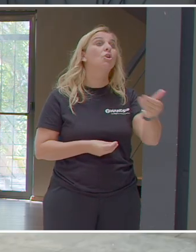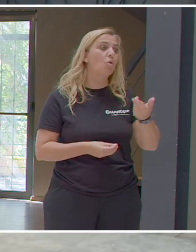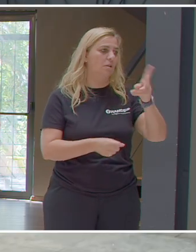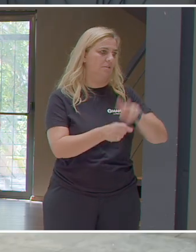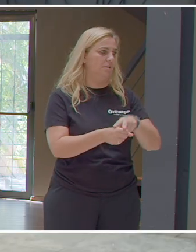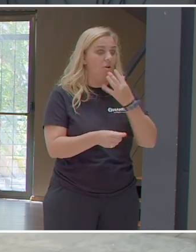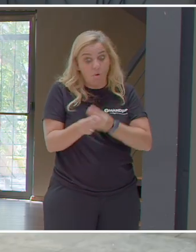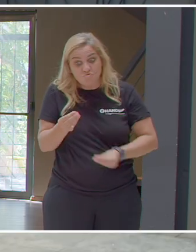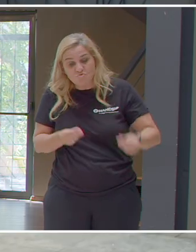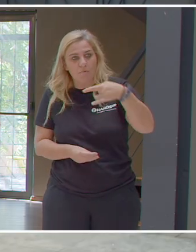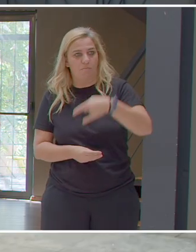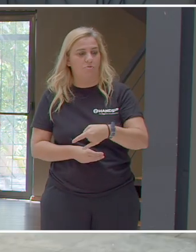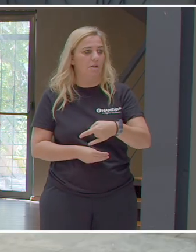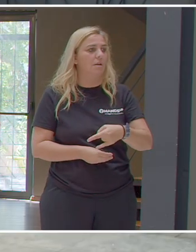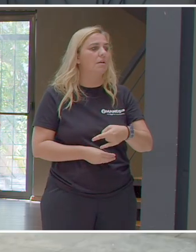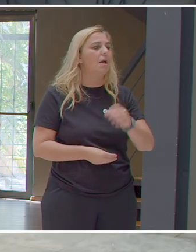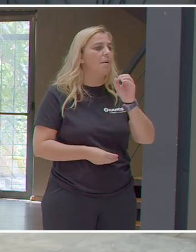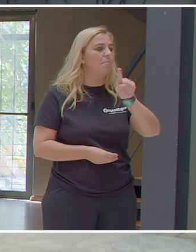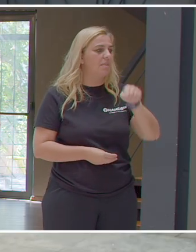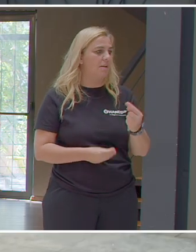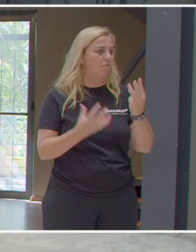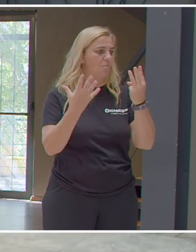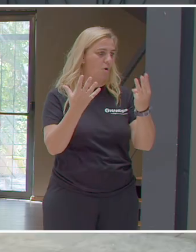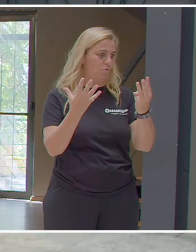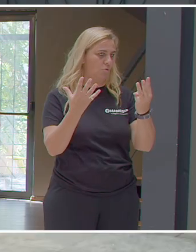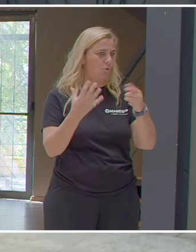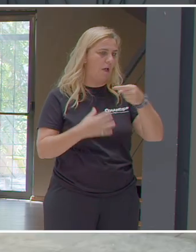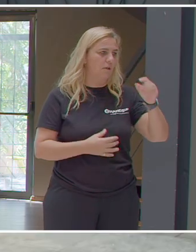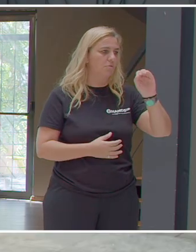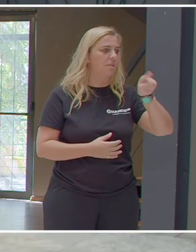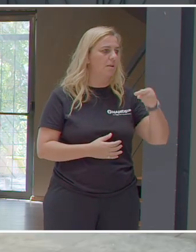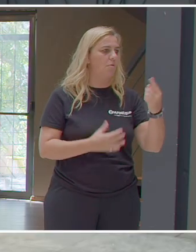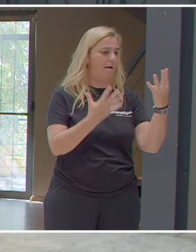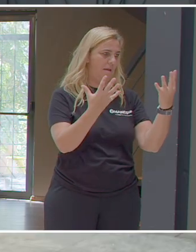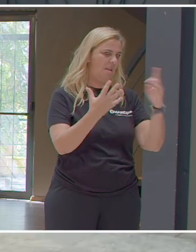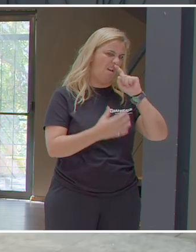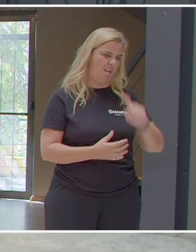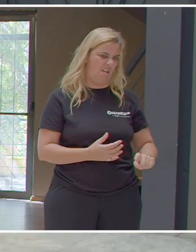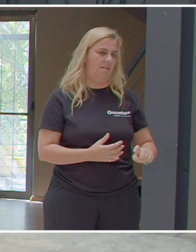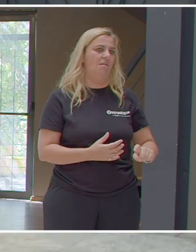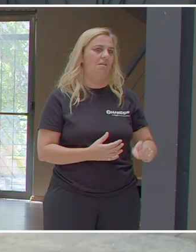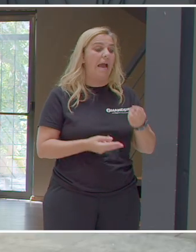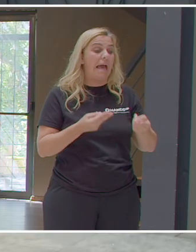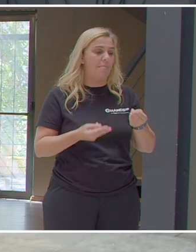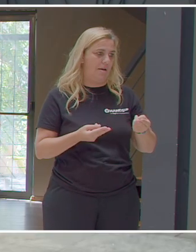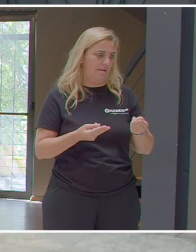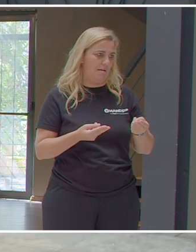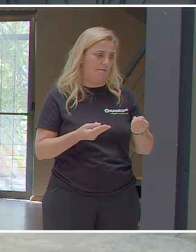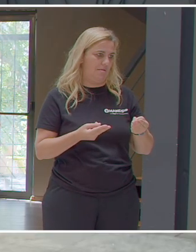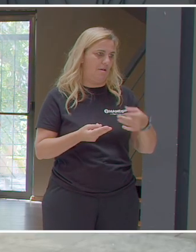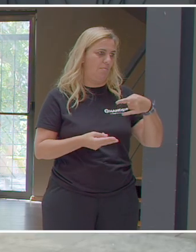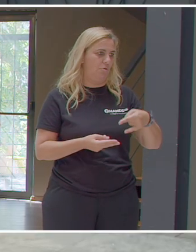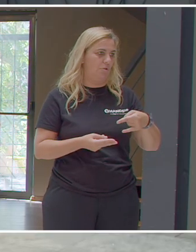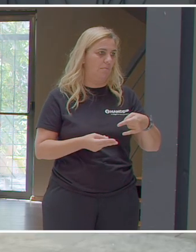if you want to have a number, it's 0.8 to 0.9 grams of protein